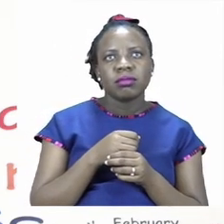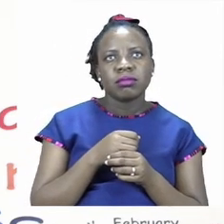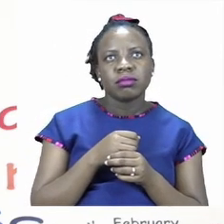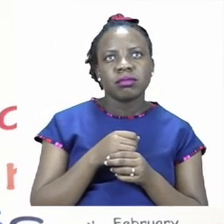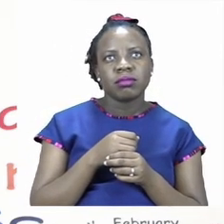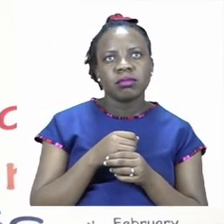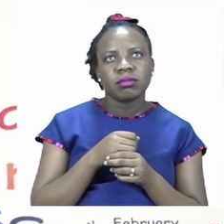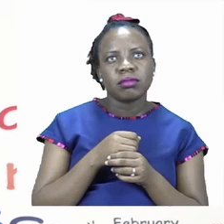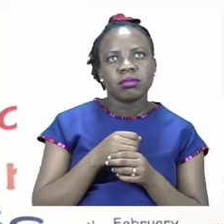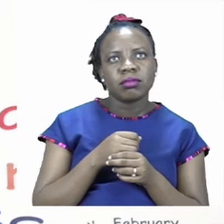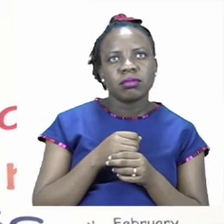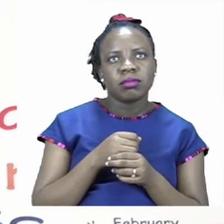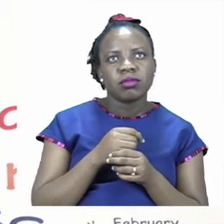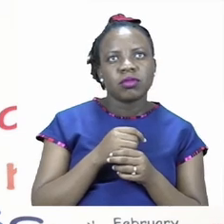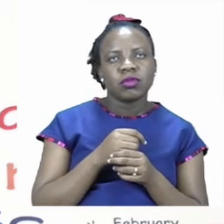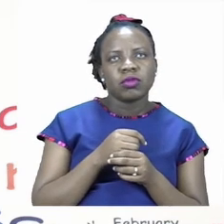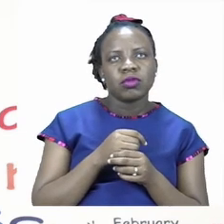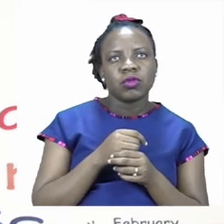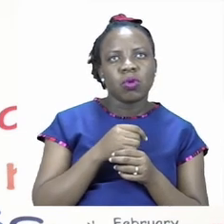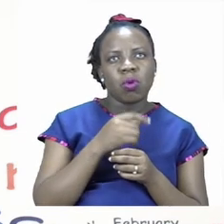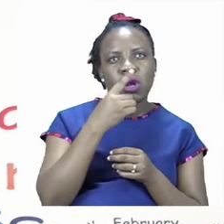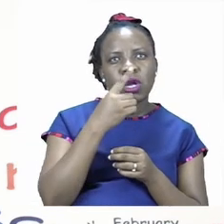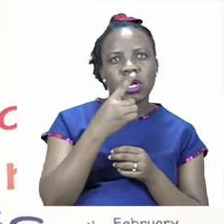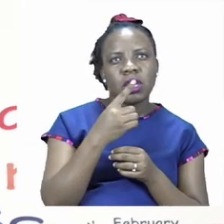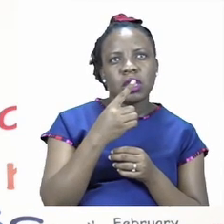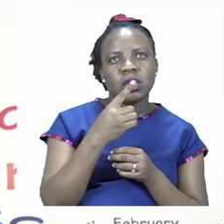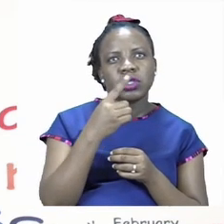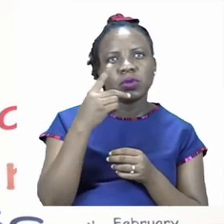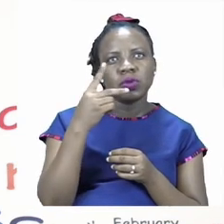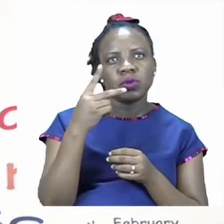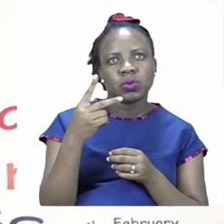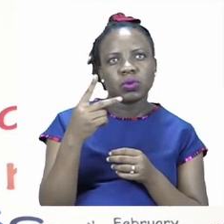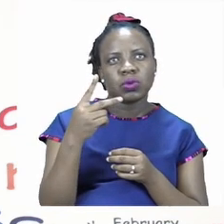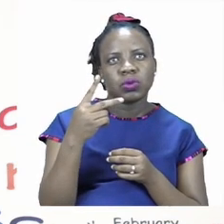count by saying 1, 2,